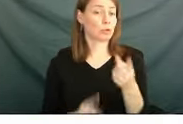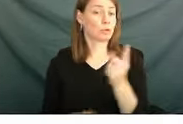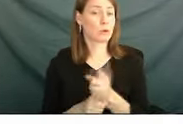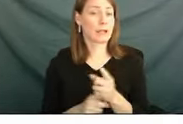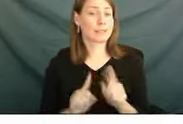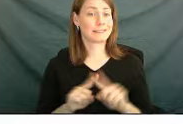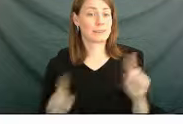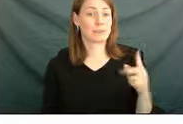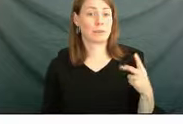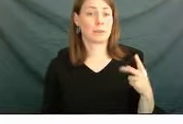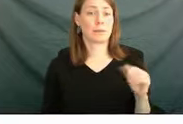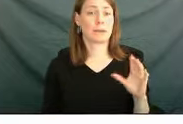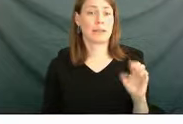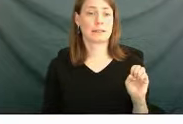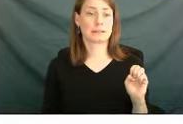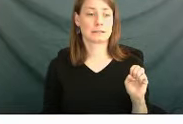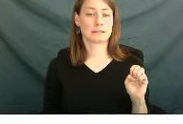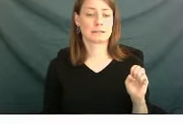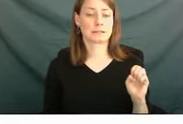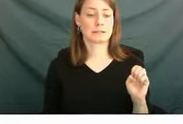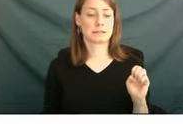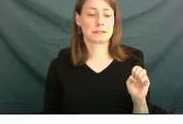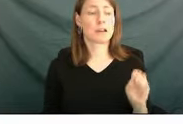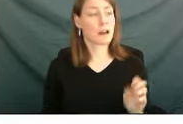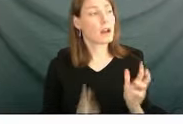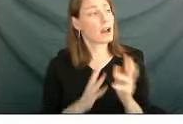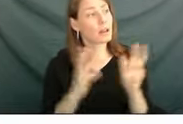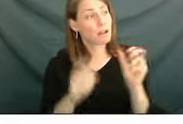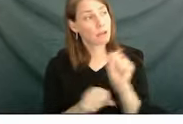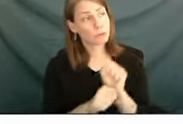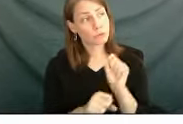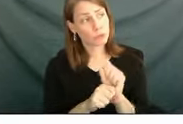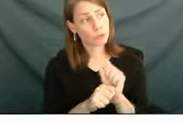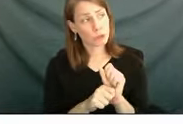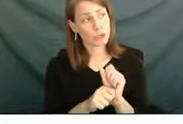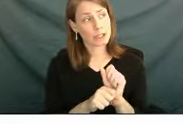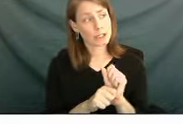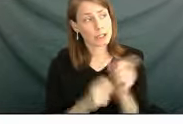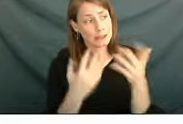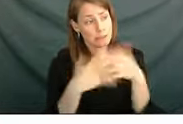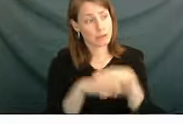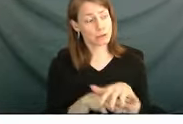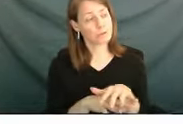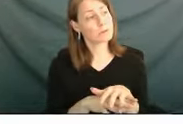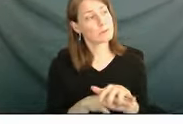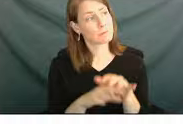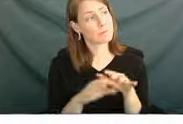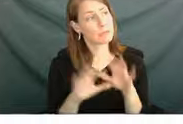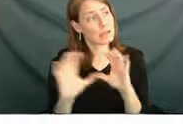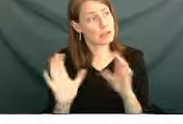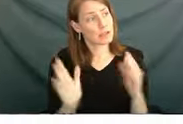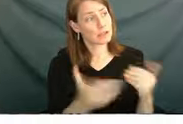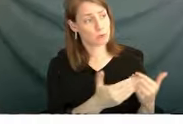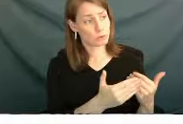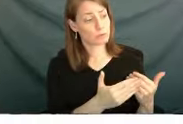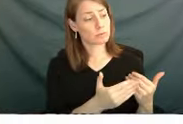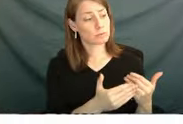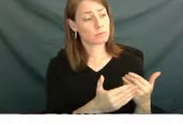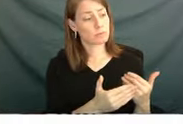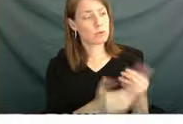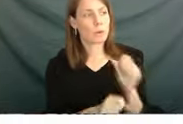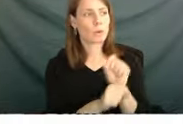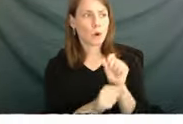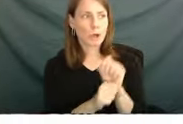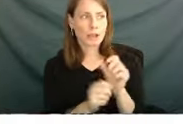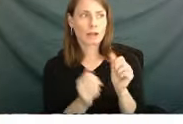classroom, working with children who are slow learners is a question of rhythm and patience. When we sit down at that